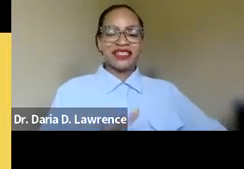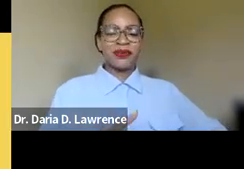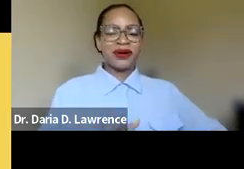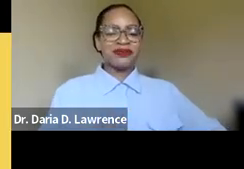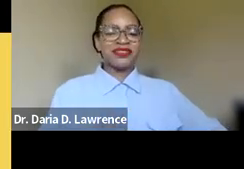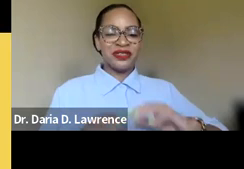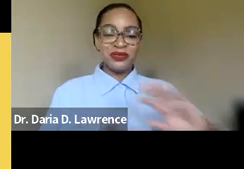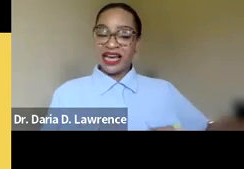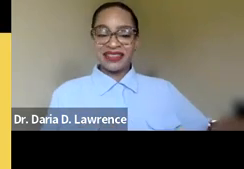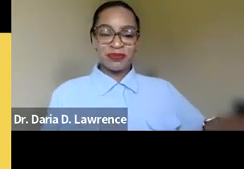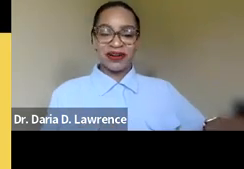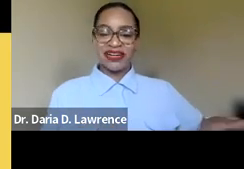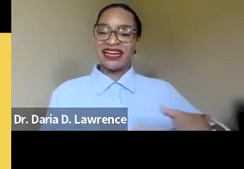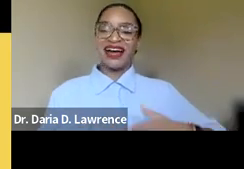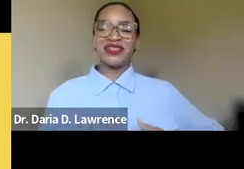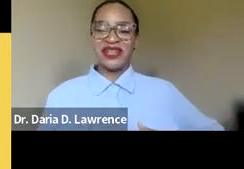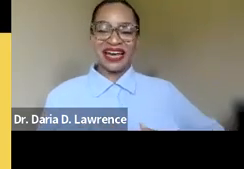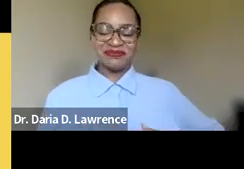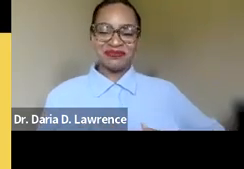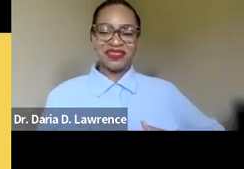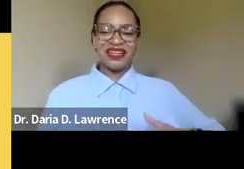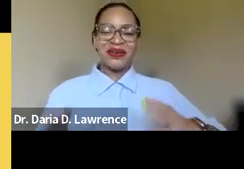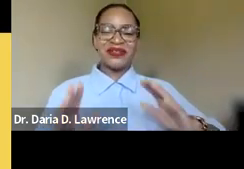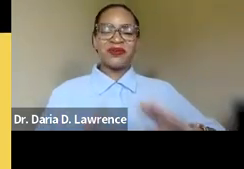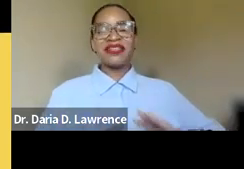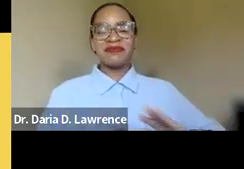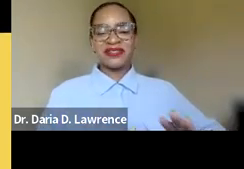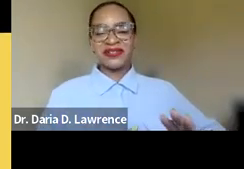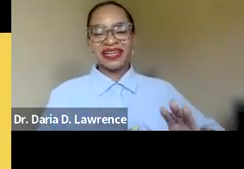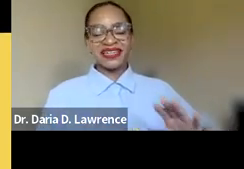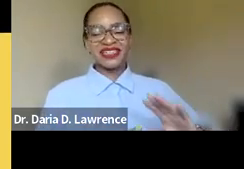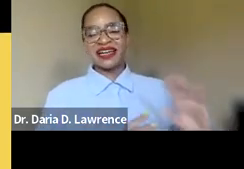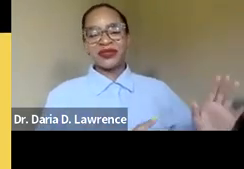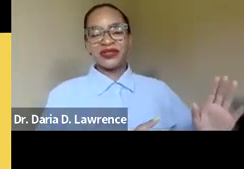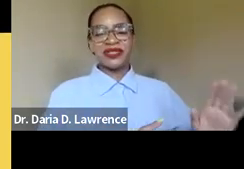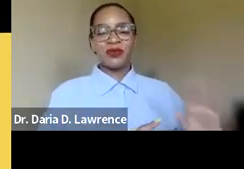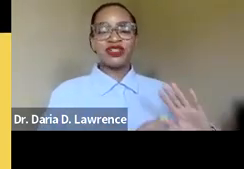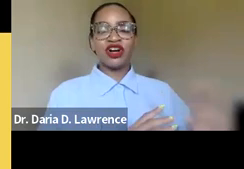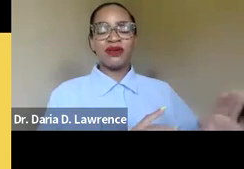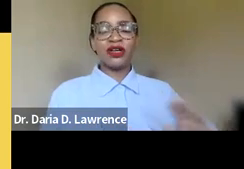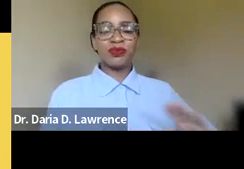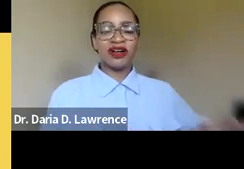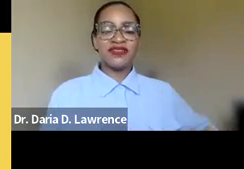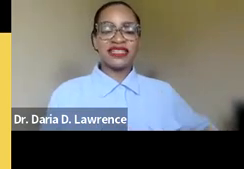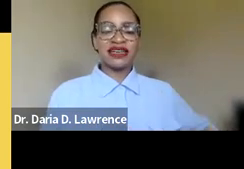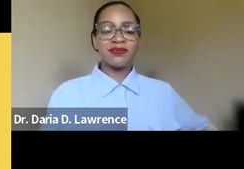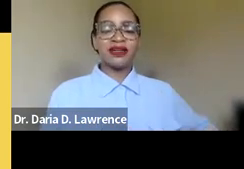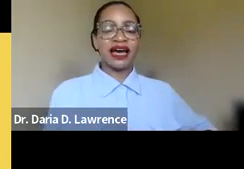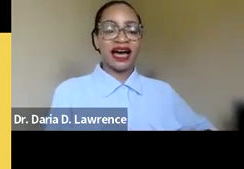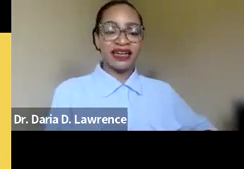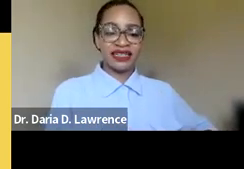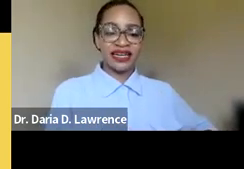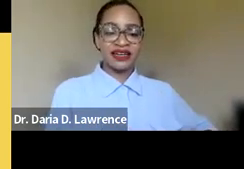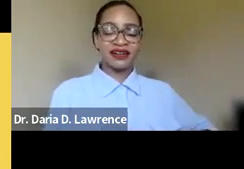I love this part. You take this part and I'll do that. So one thing my school psychologist and I would do is we determined which parts of the